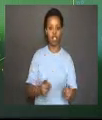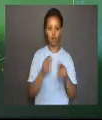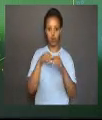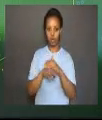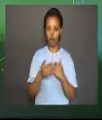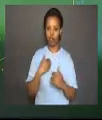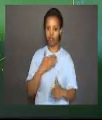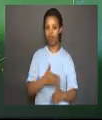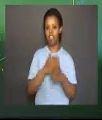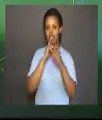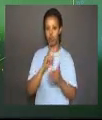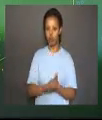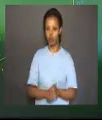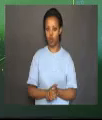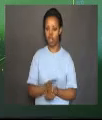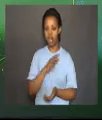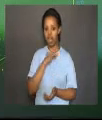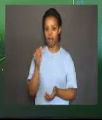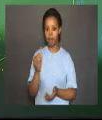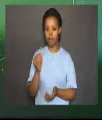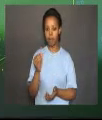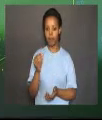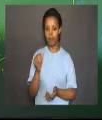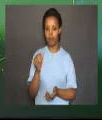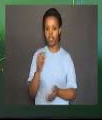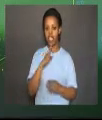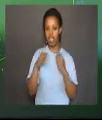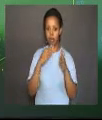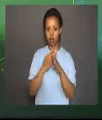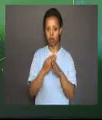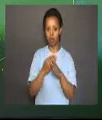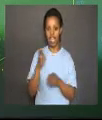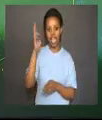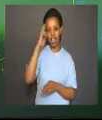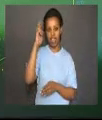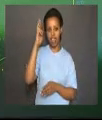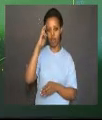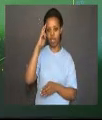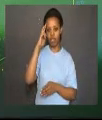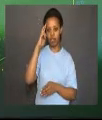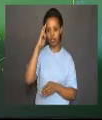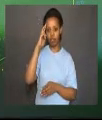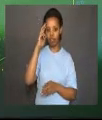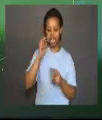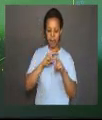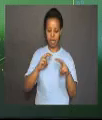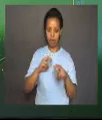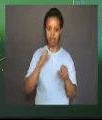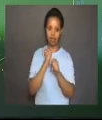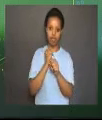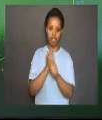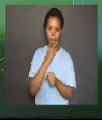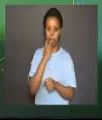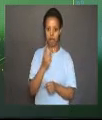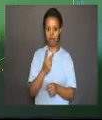method and looked at the work of biologist Francesco Redi, who conducted